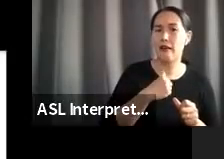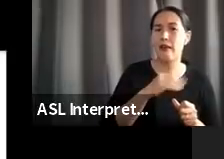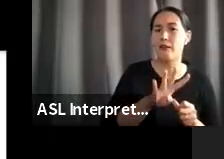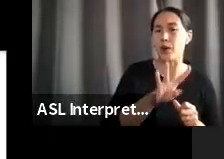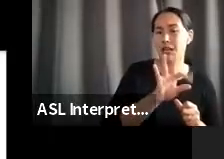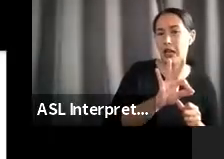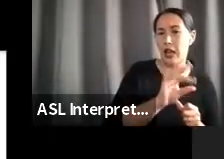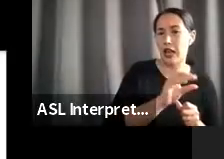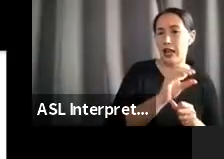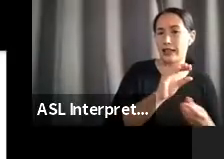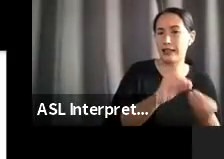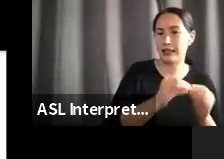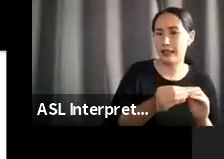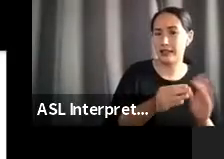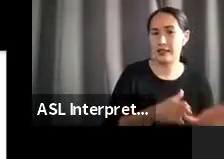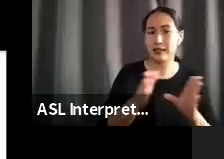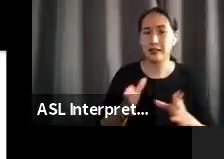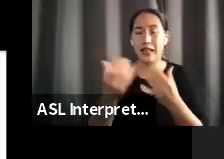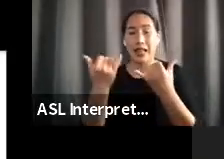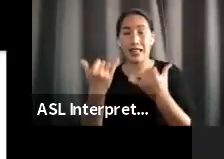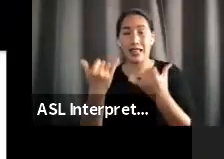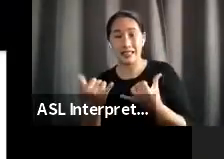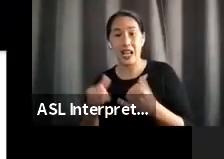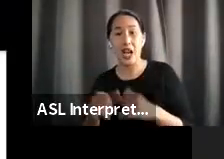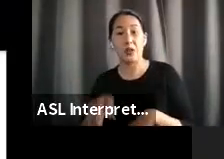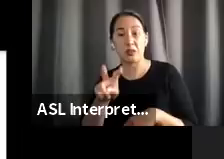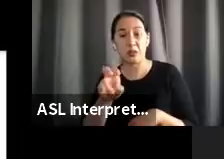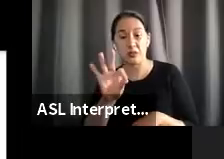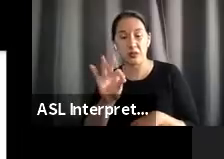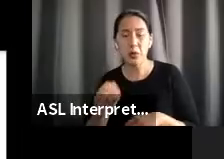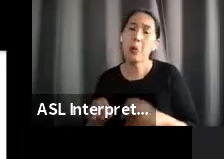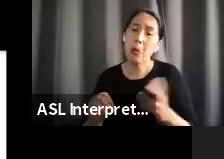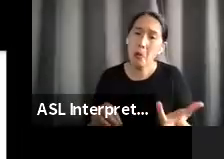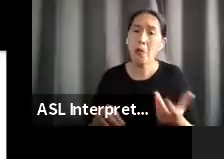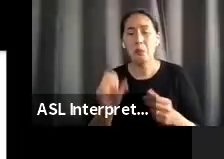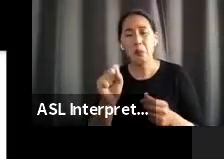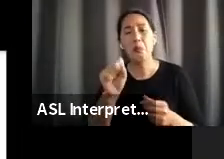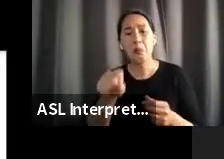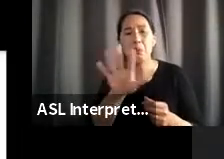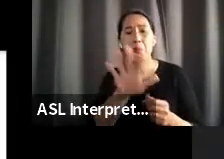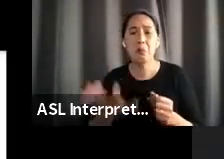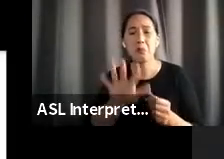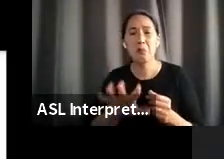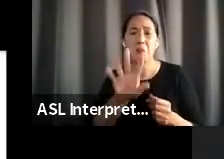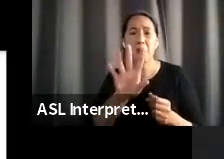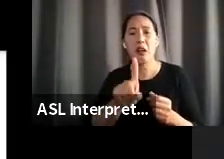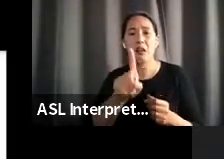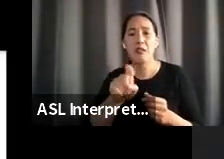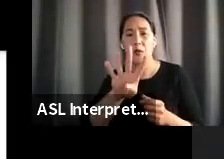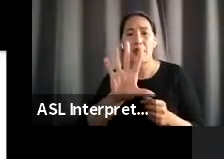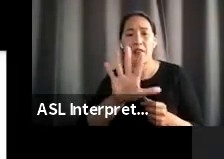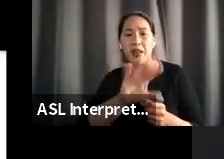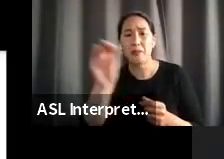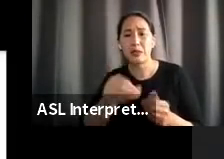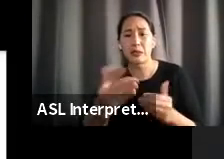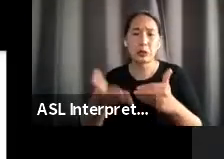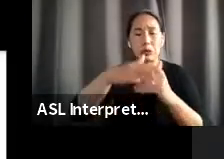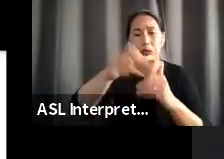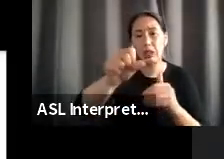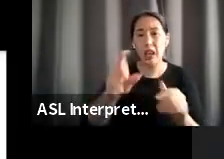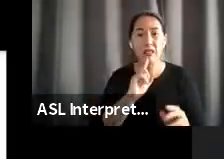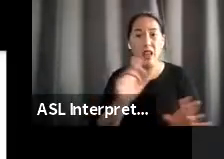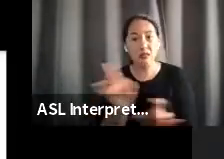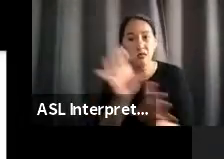to say that this is not a 145% increase. It is. And this is not to say that it's, I mean, this is terrible, right? And this is obviously